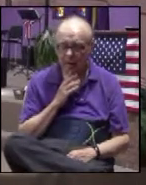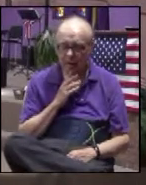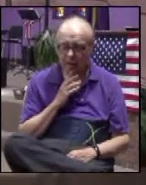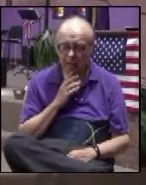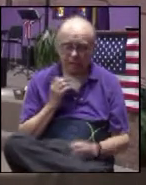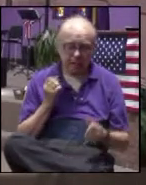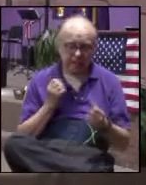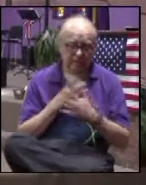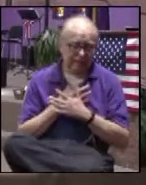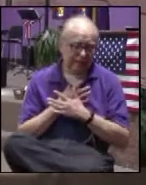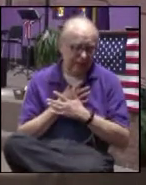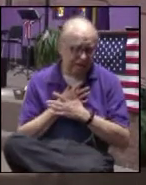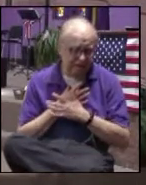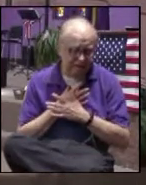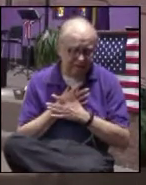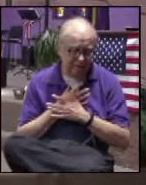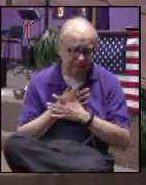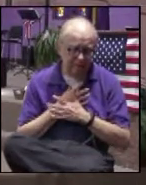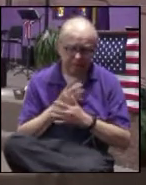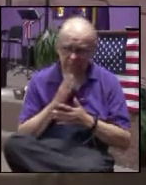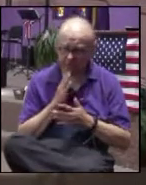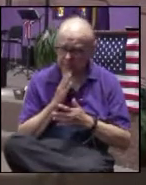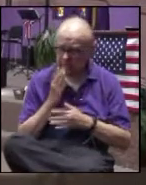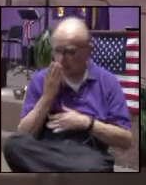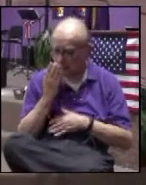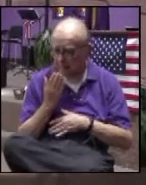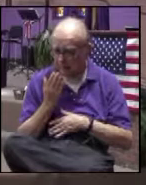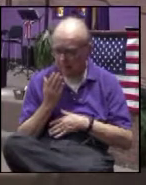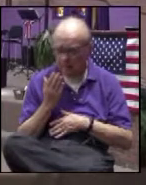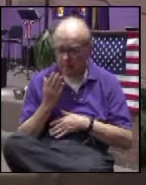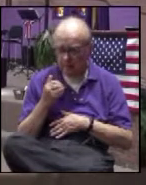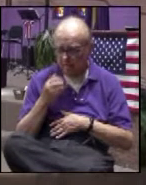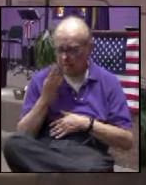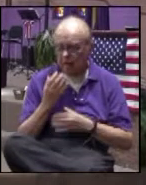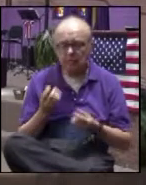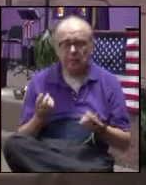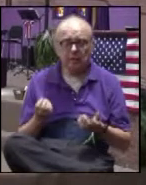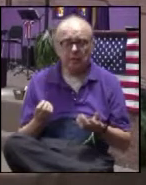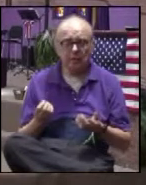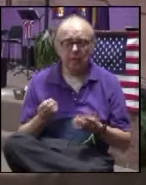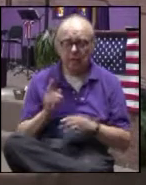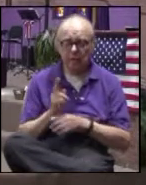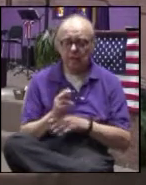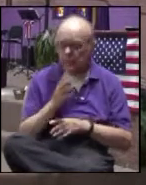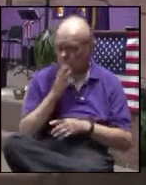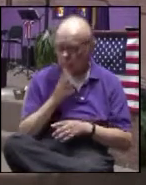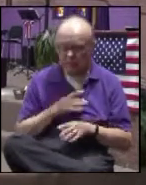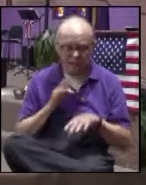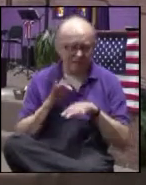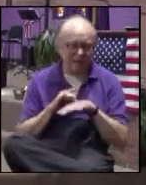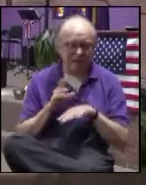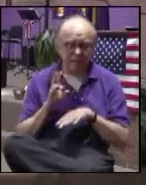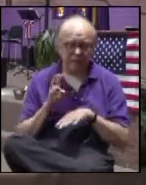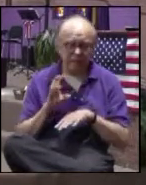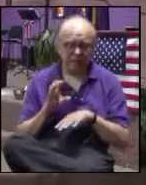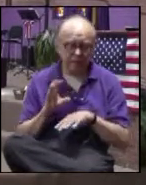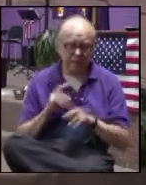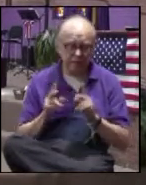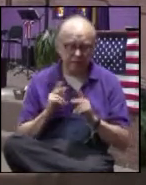Scared half to death to speak in public. But what did God do? He used her to reach 700 people.